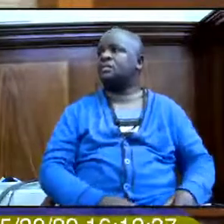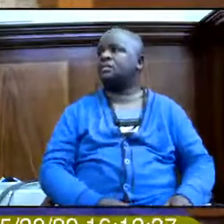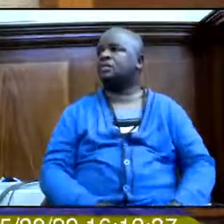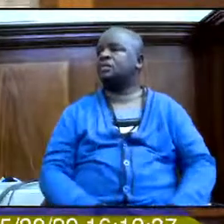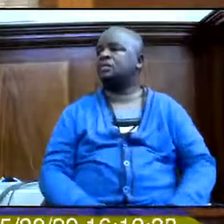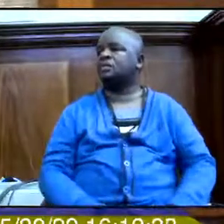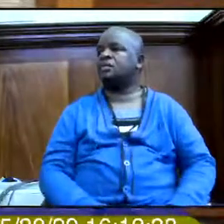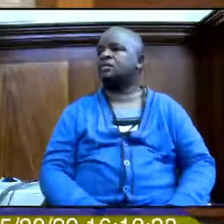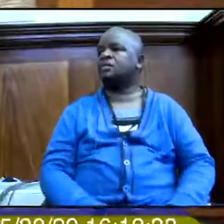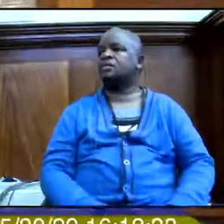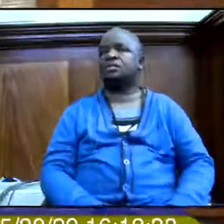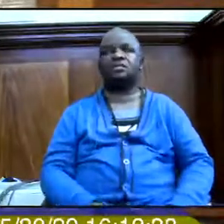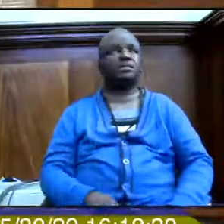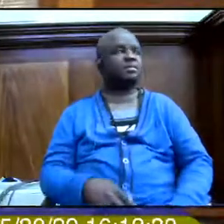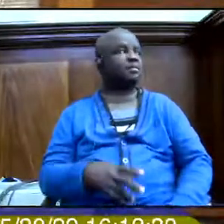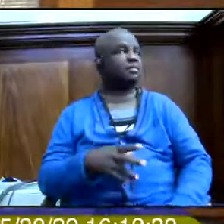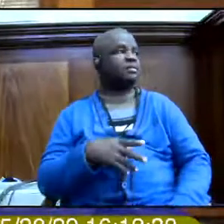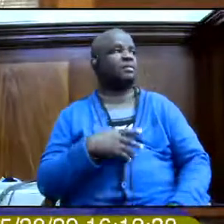speaker